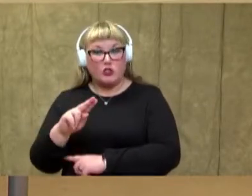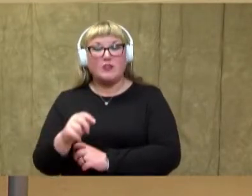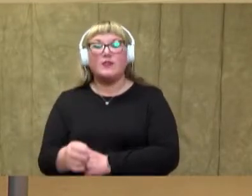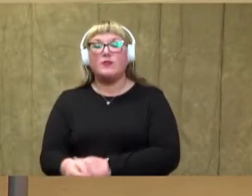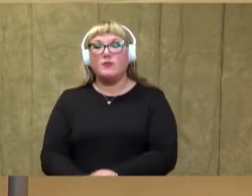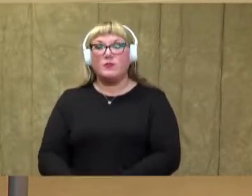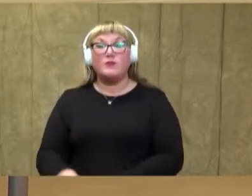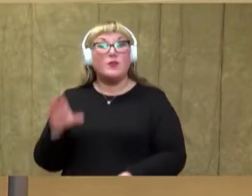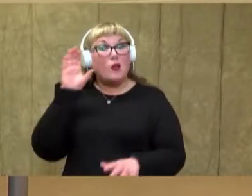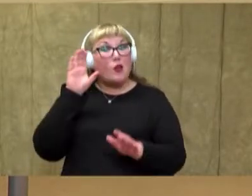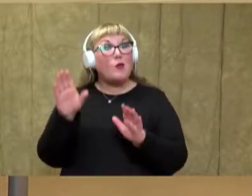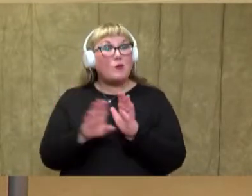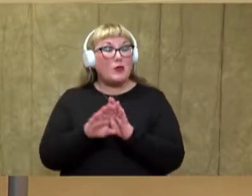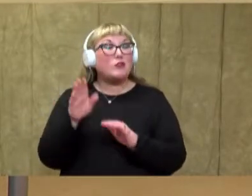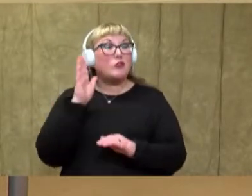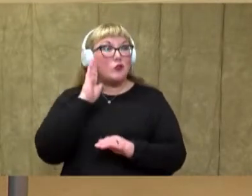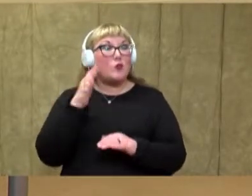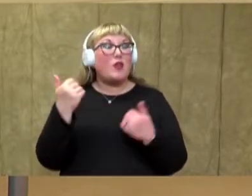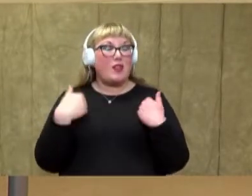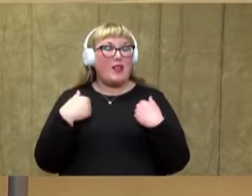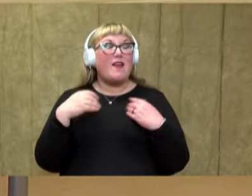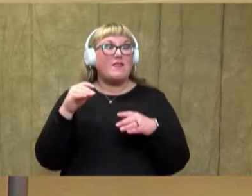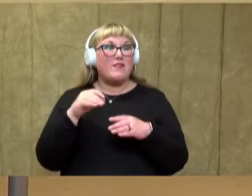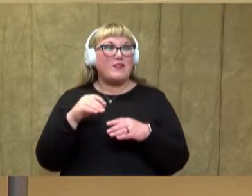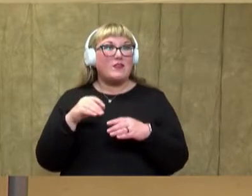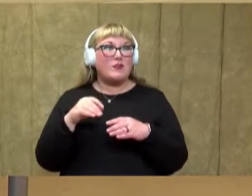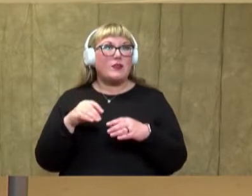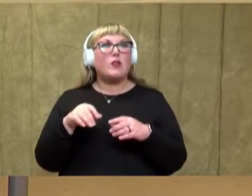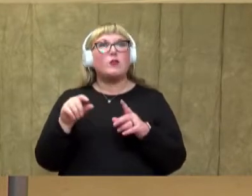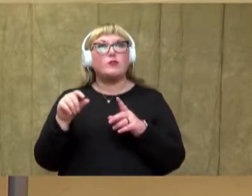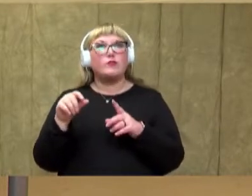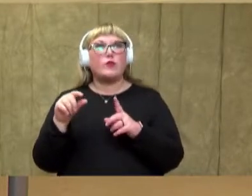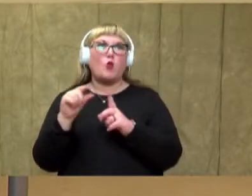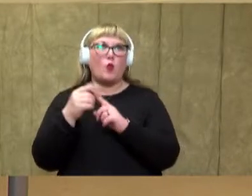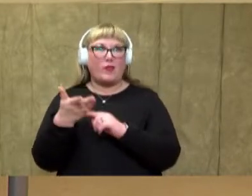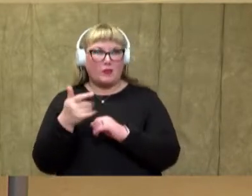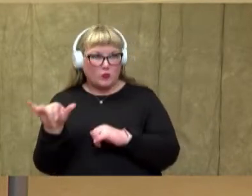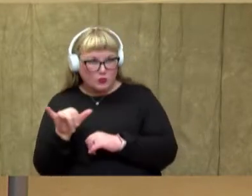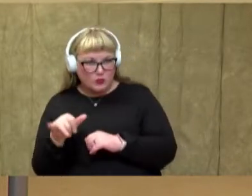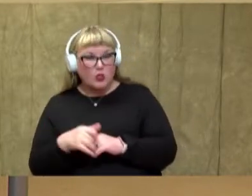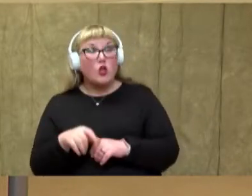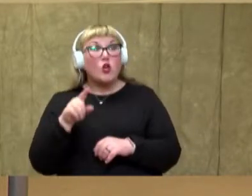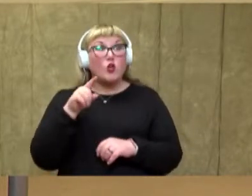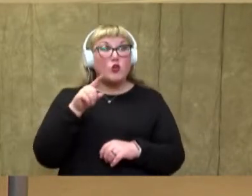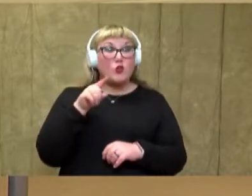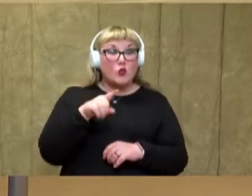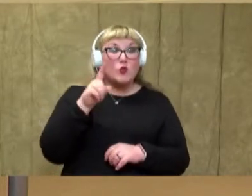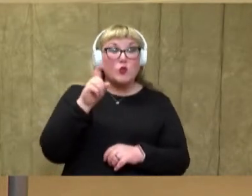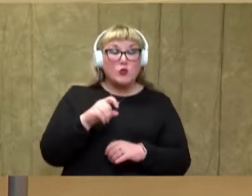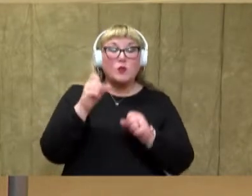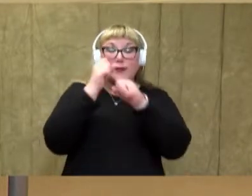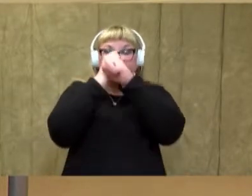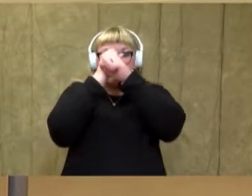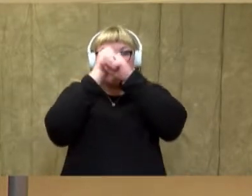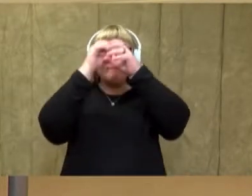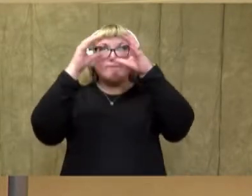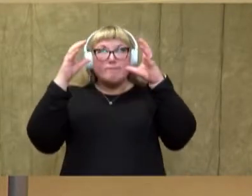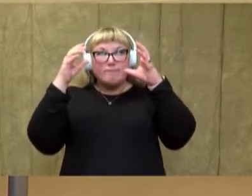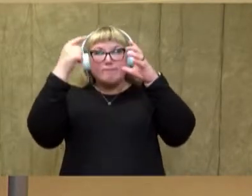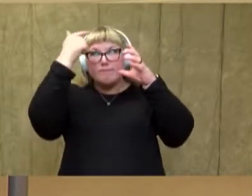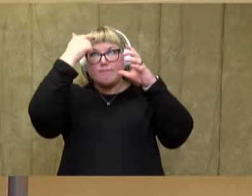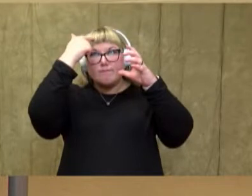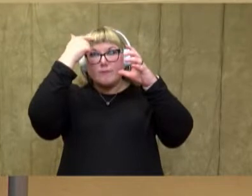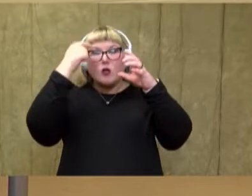digraph included in it. But your job is to think of the sounds, really listen to those sounds, and picture in your head